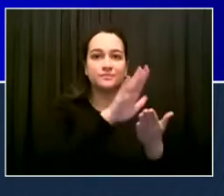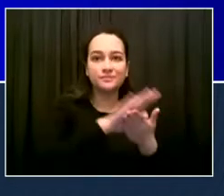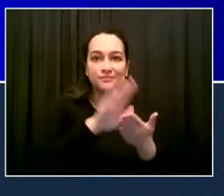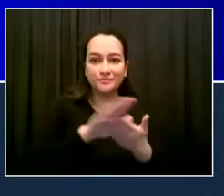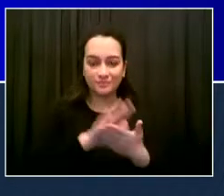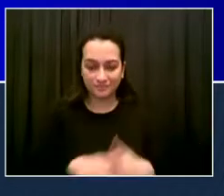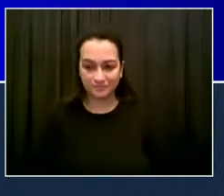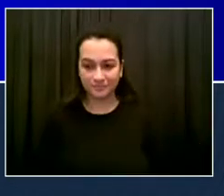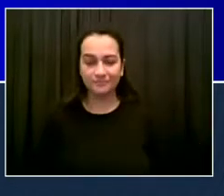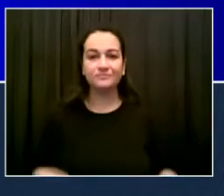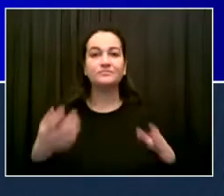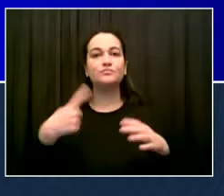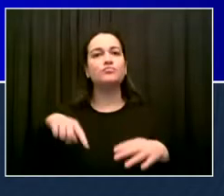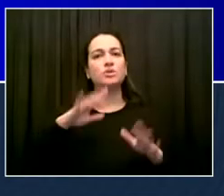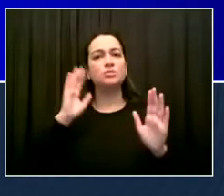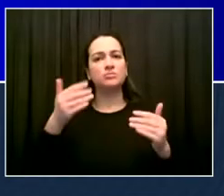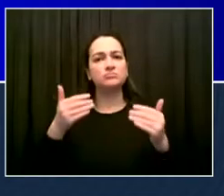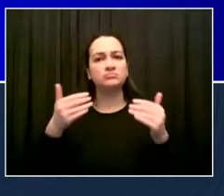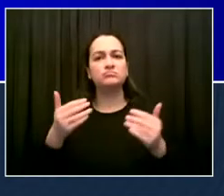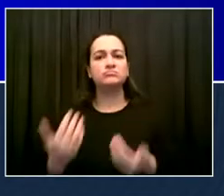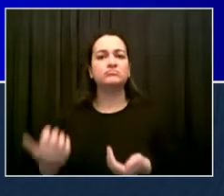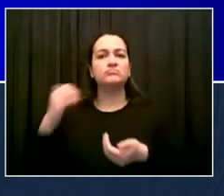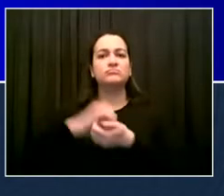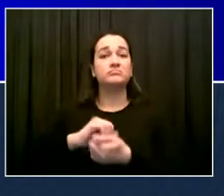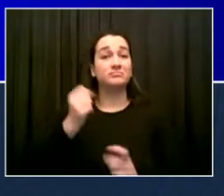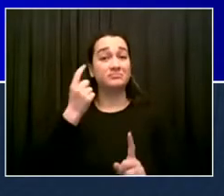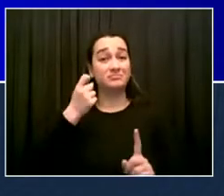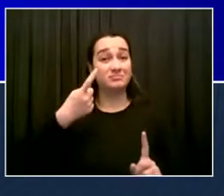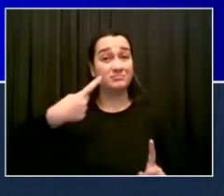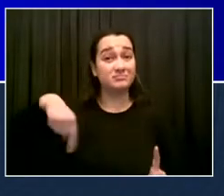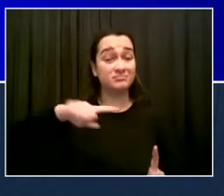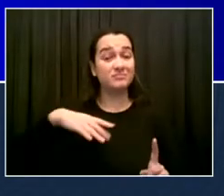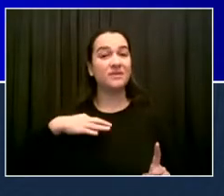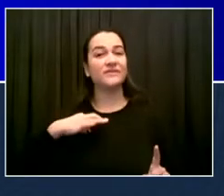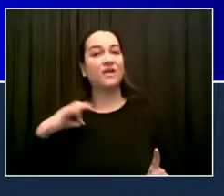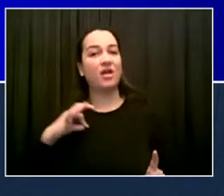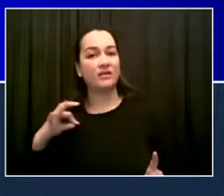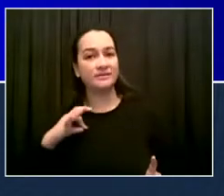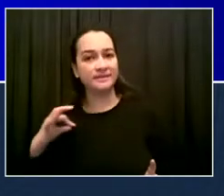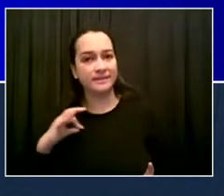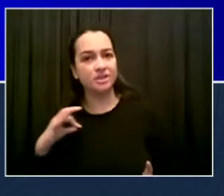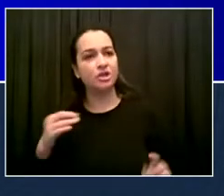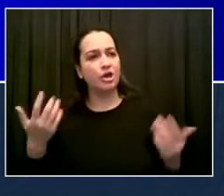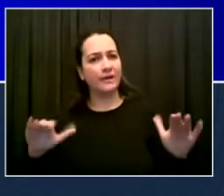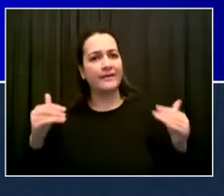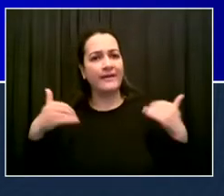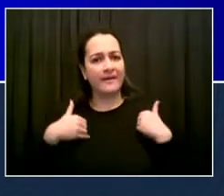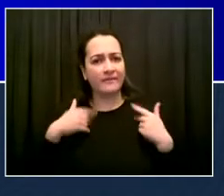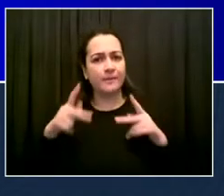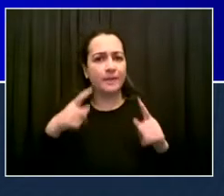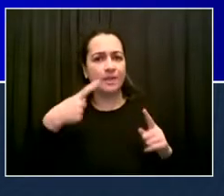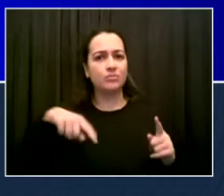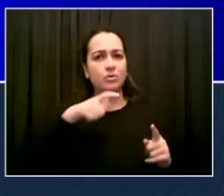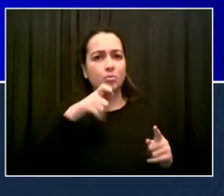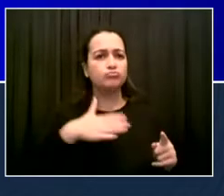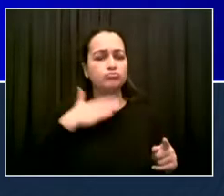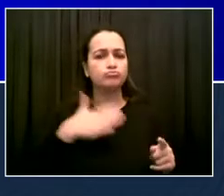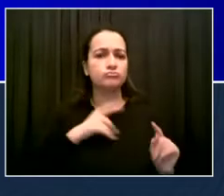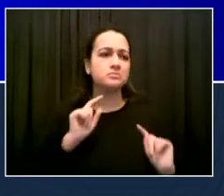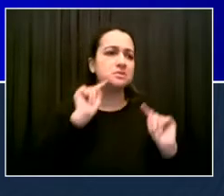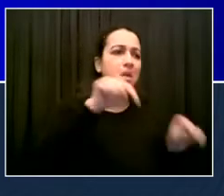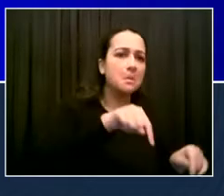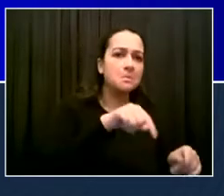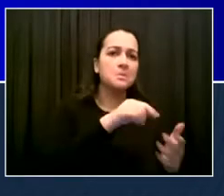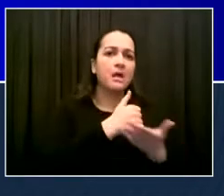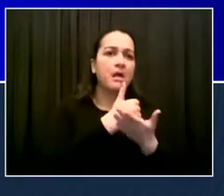of 2020 to March of 2021, we have doubled the amount of community cleanups. That partnership that we have with these local